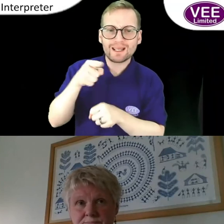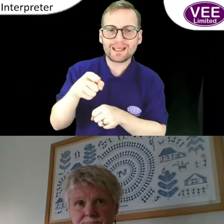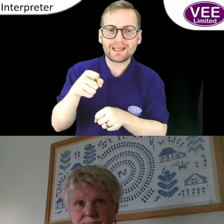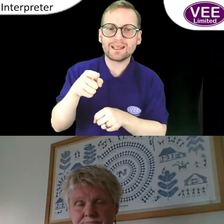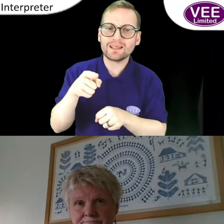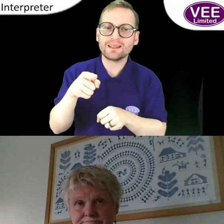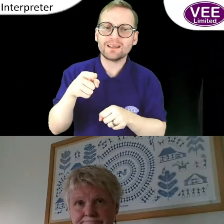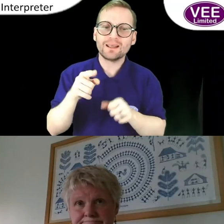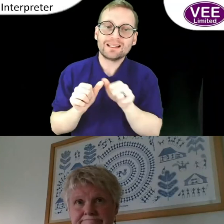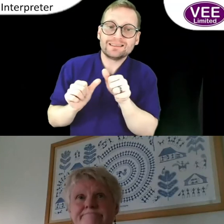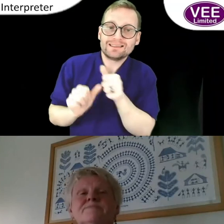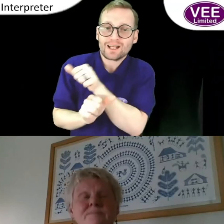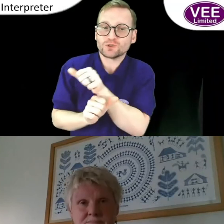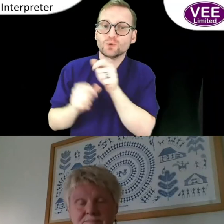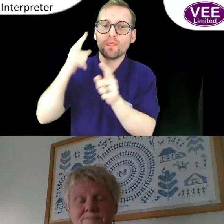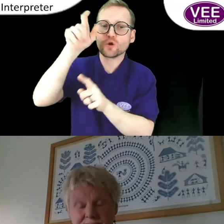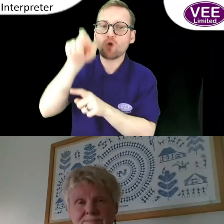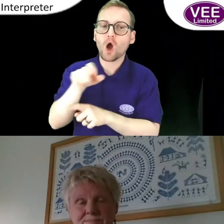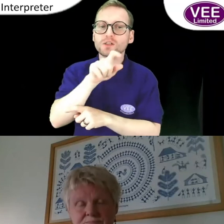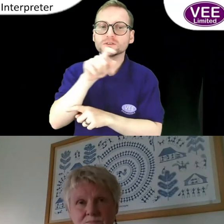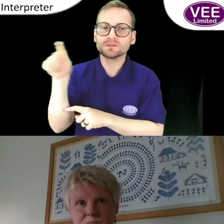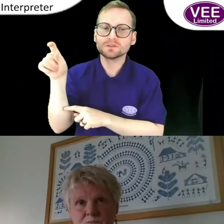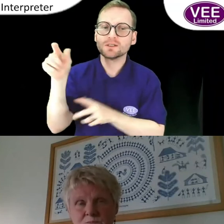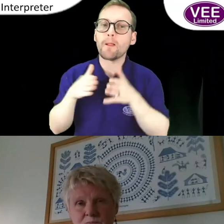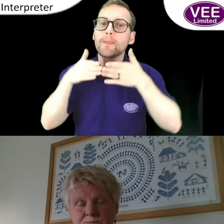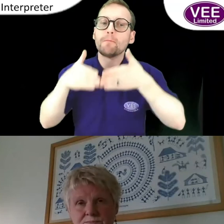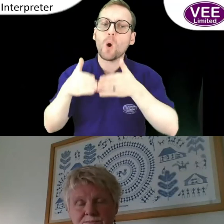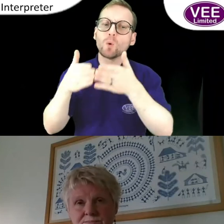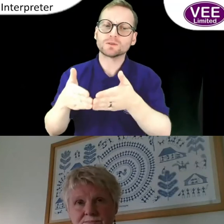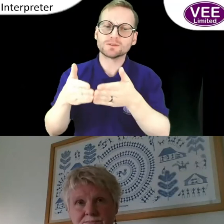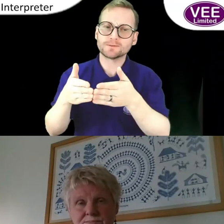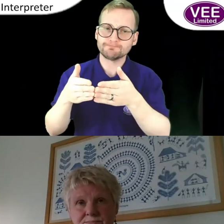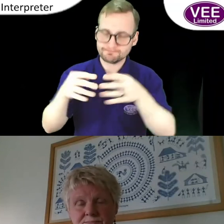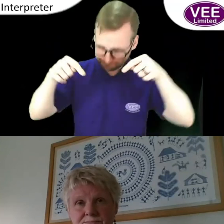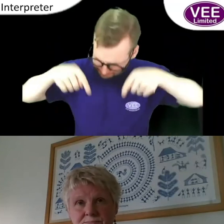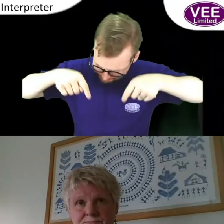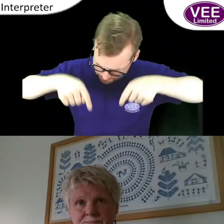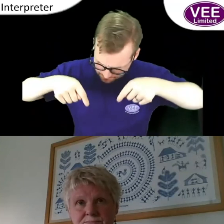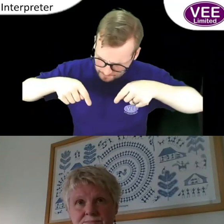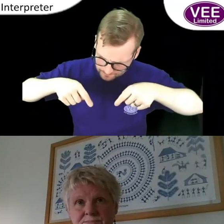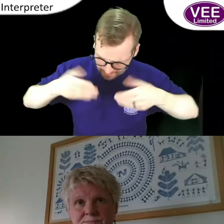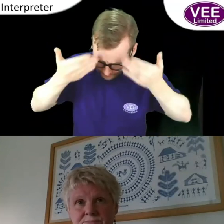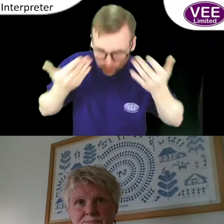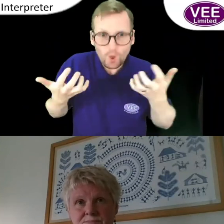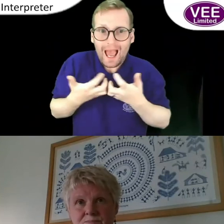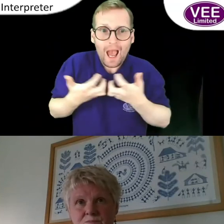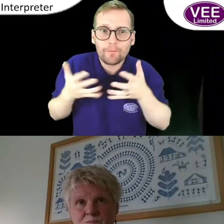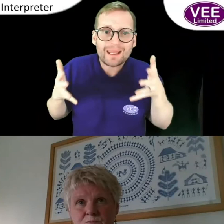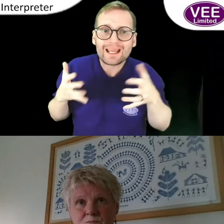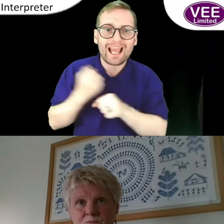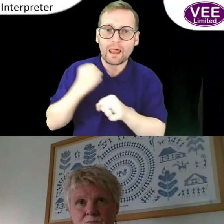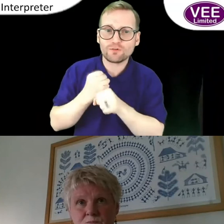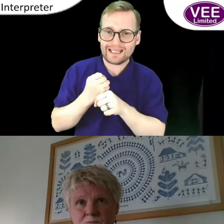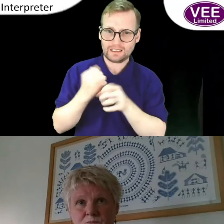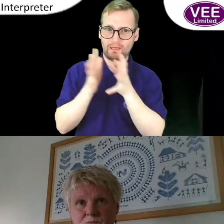next door to the cross and the boat. It's really great to see I don't know how big is this gallery. I